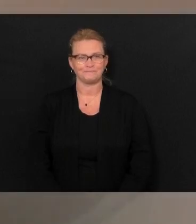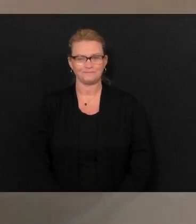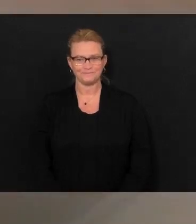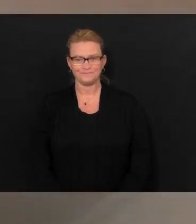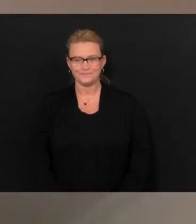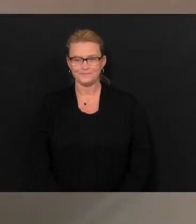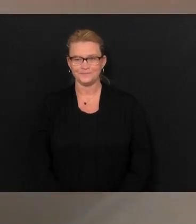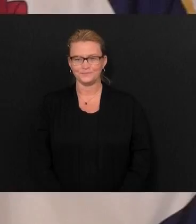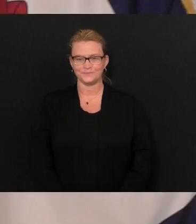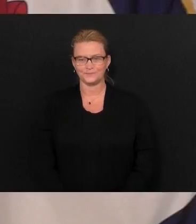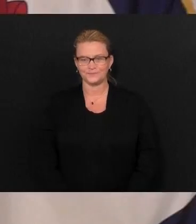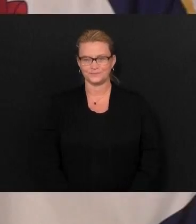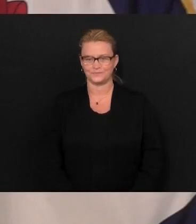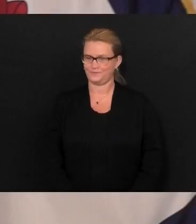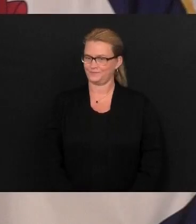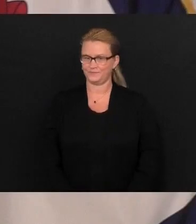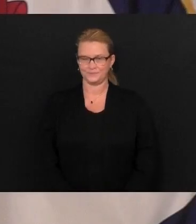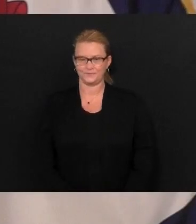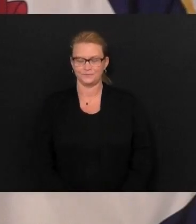Me just one second.